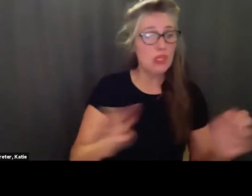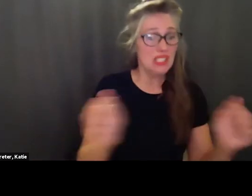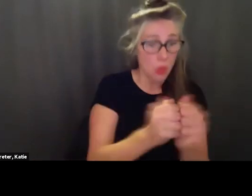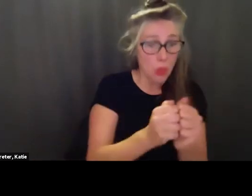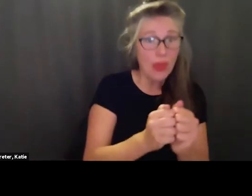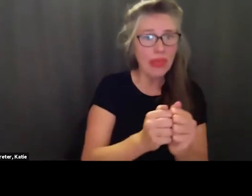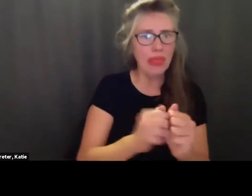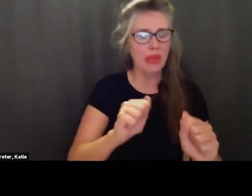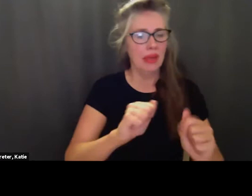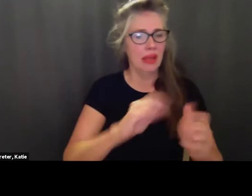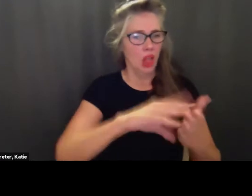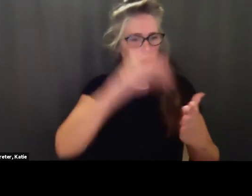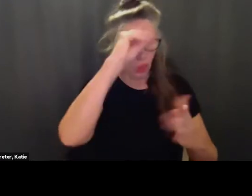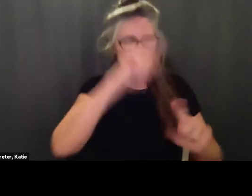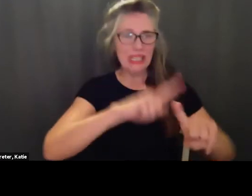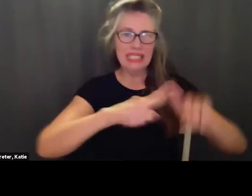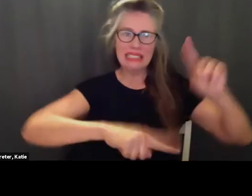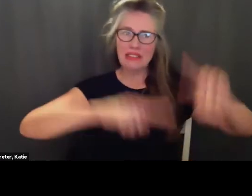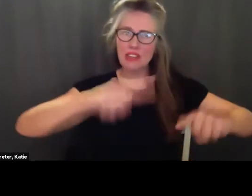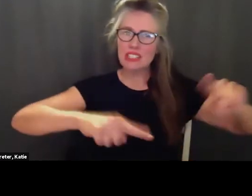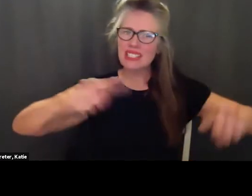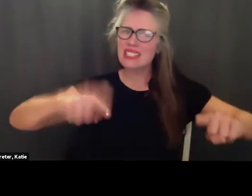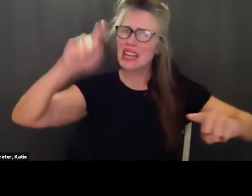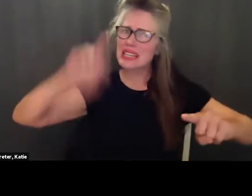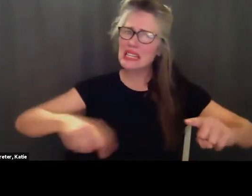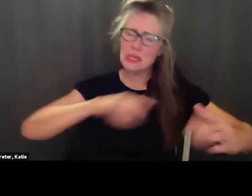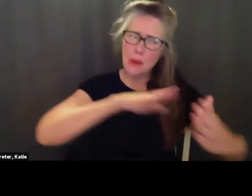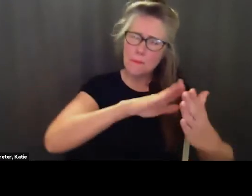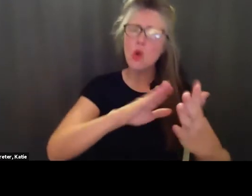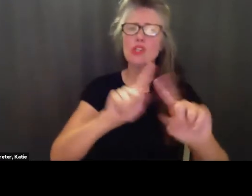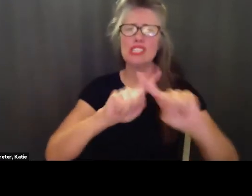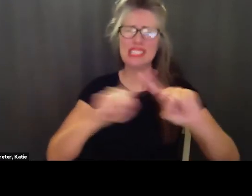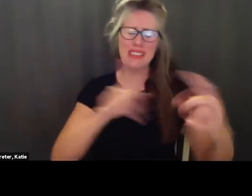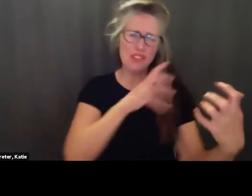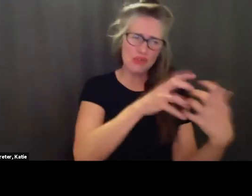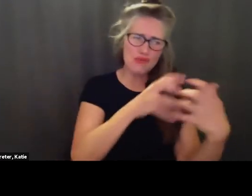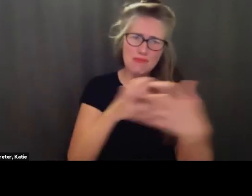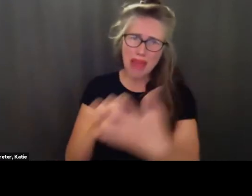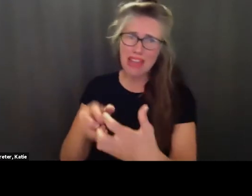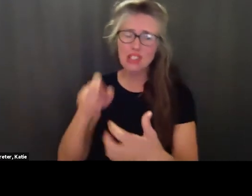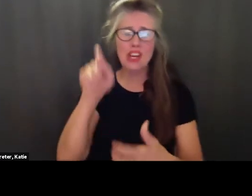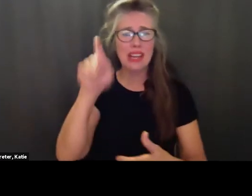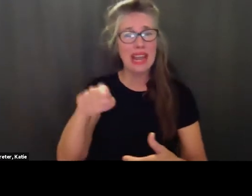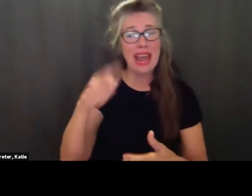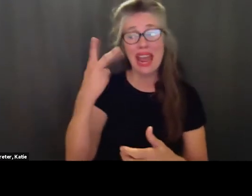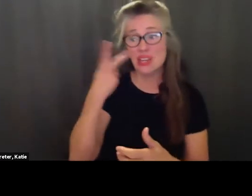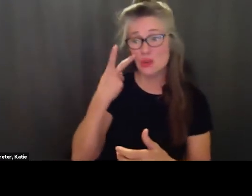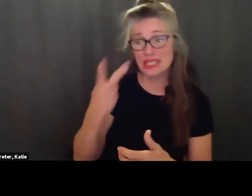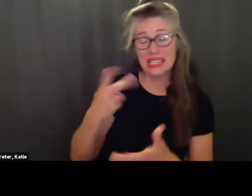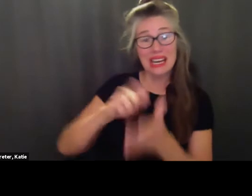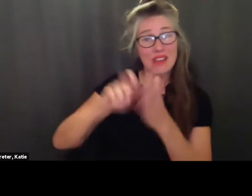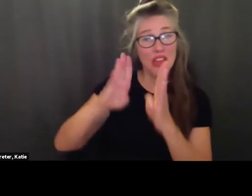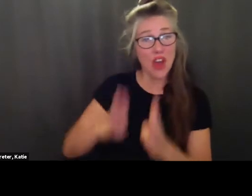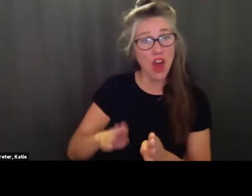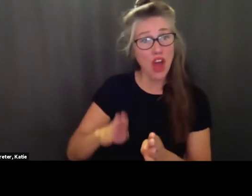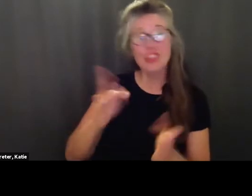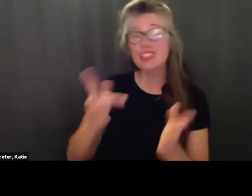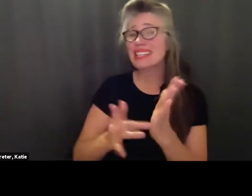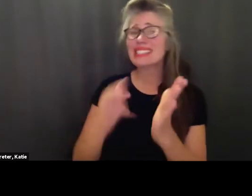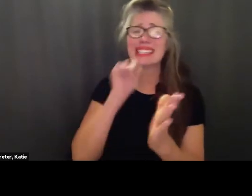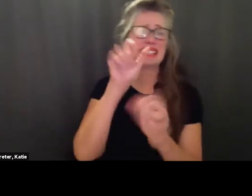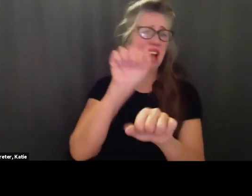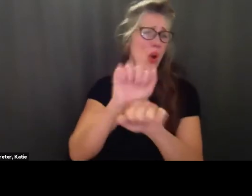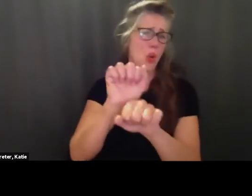approach. And even the author, Lucy Calkins, of the technique you're using says that it doesn't work for this group.